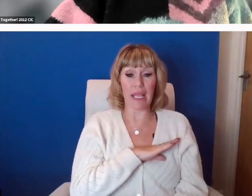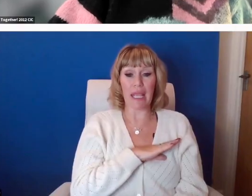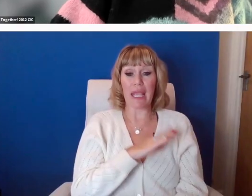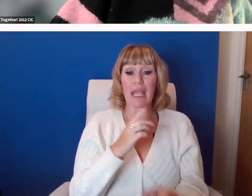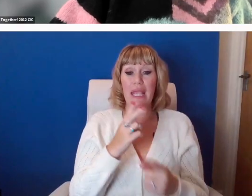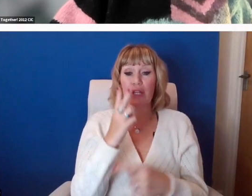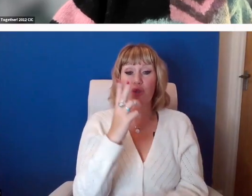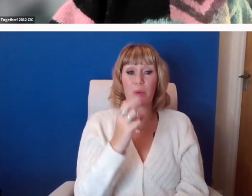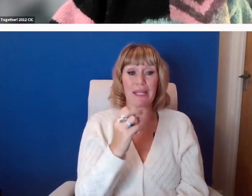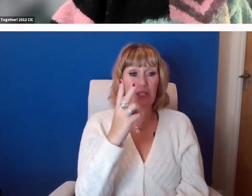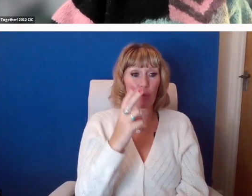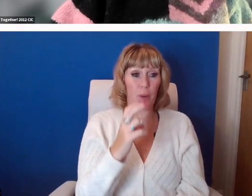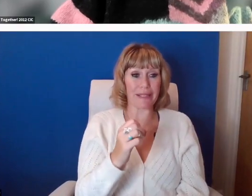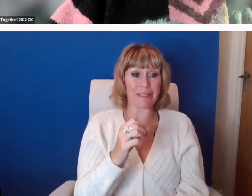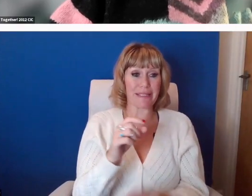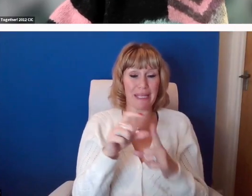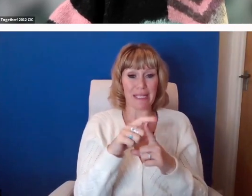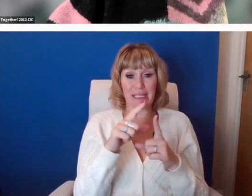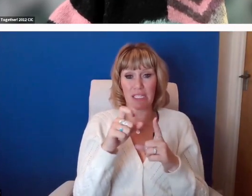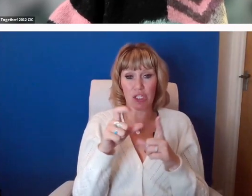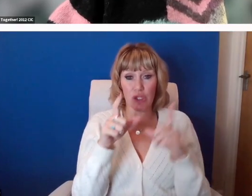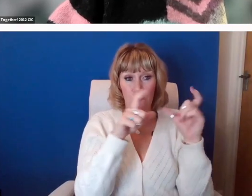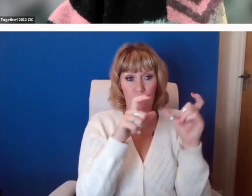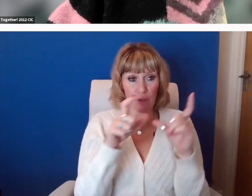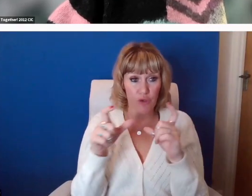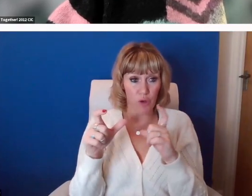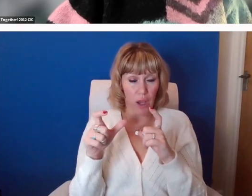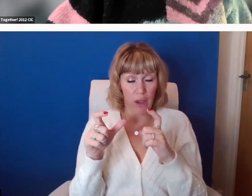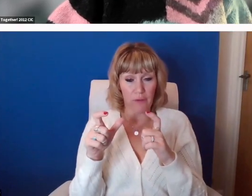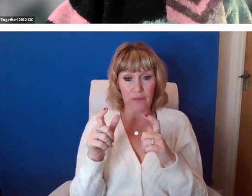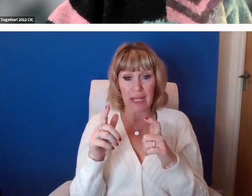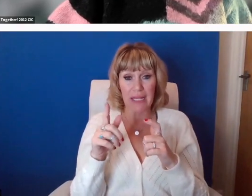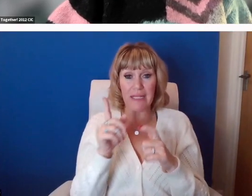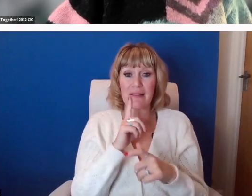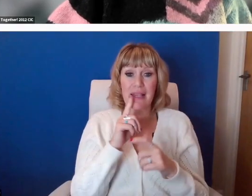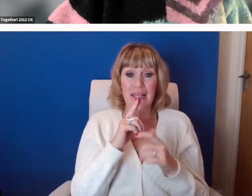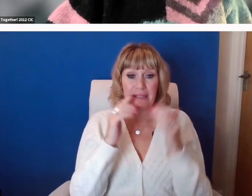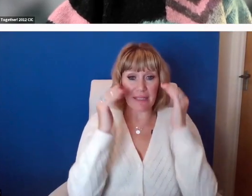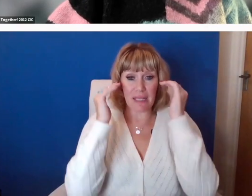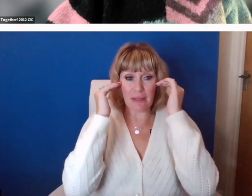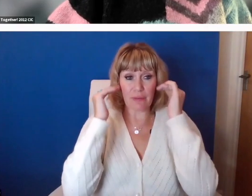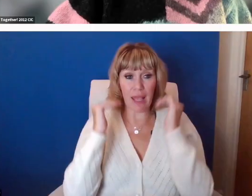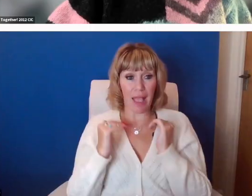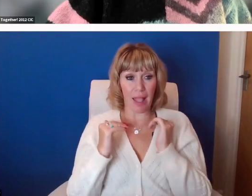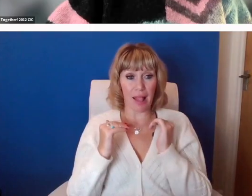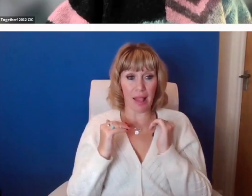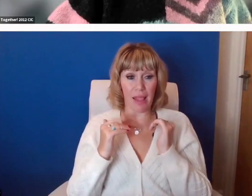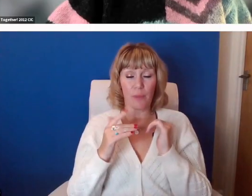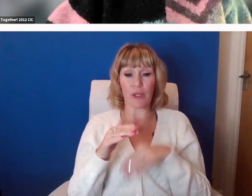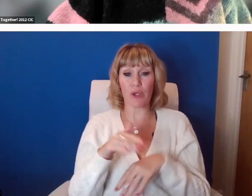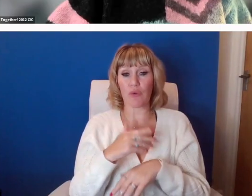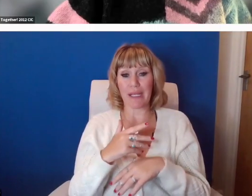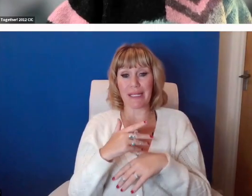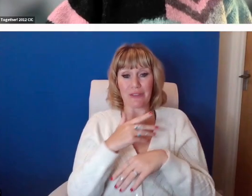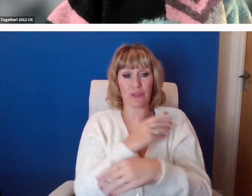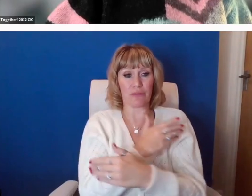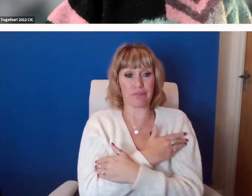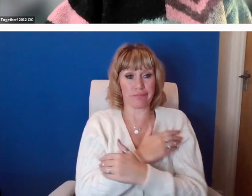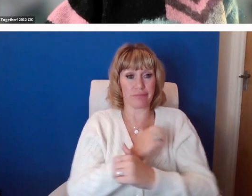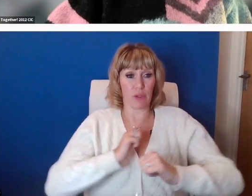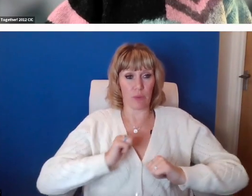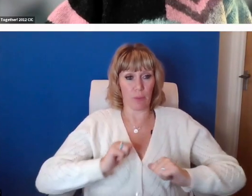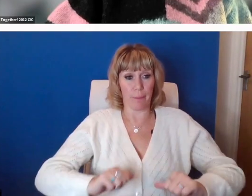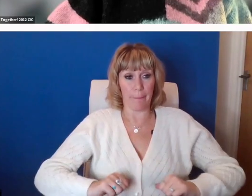A young woman with shoulder length hair wearing a green top and black trousers sits smiling in a wheelchair in a park.